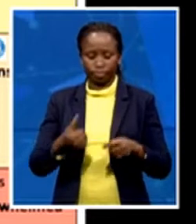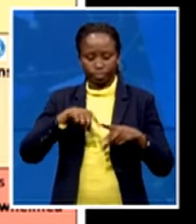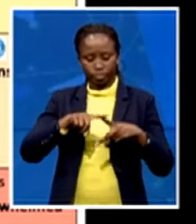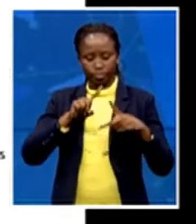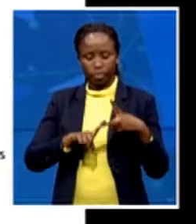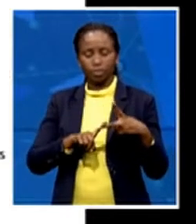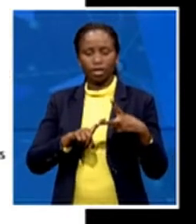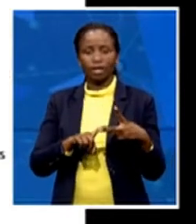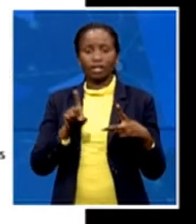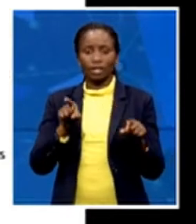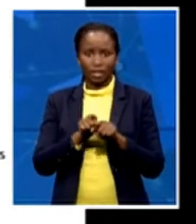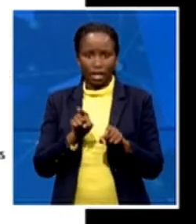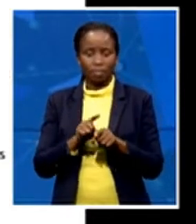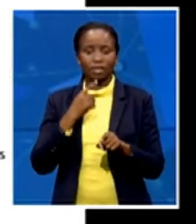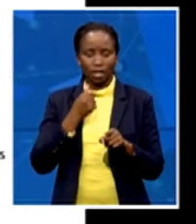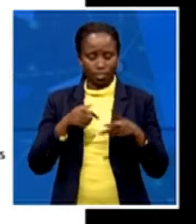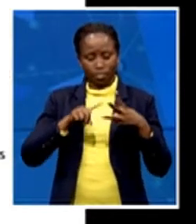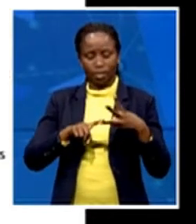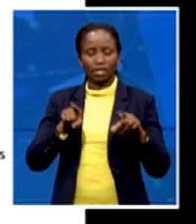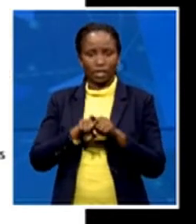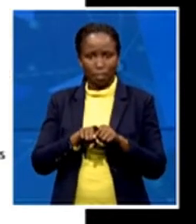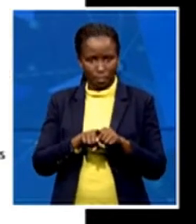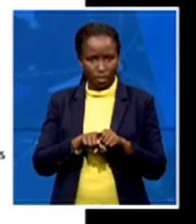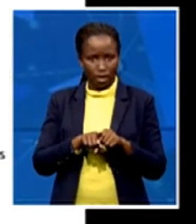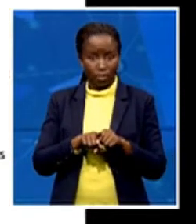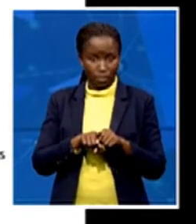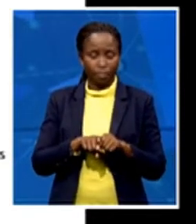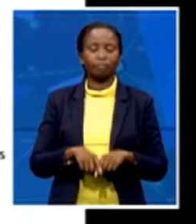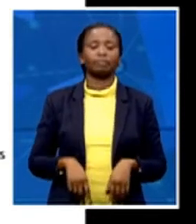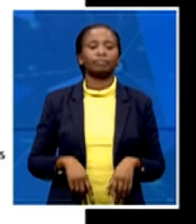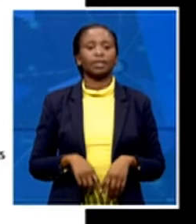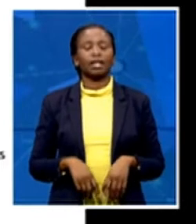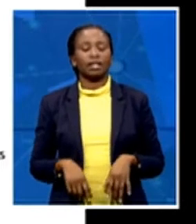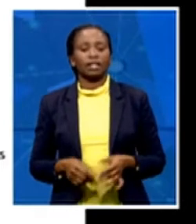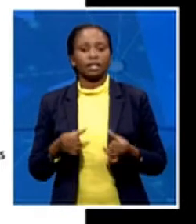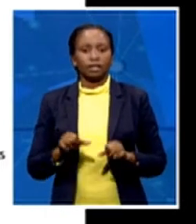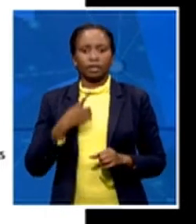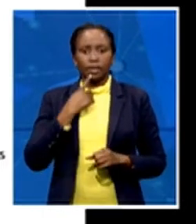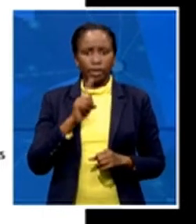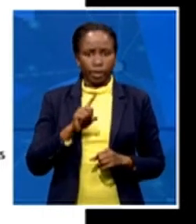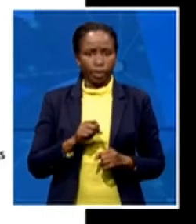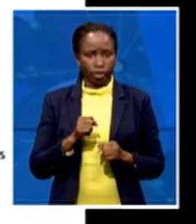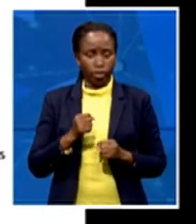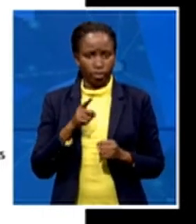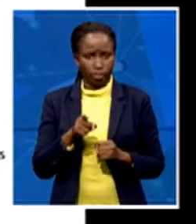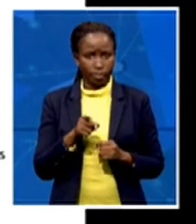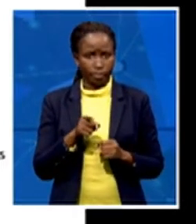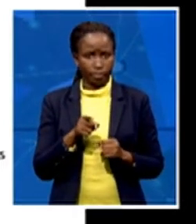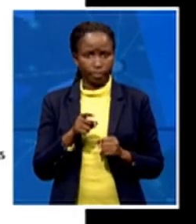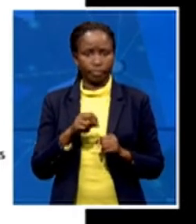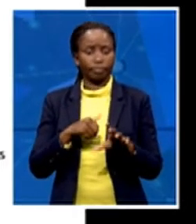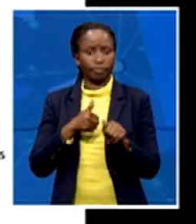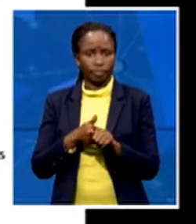level, we go to the same thing. So what we're saying about the restrictions, it is on the left-hand side. It is that we need to break